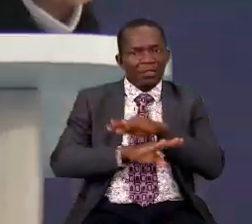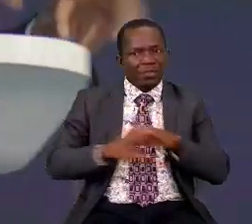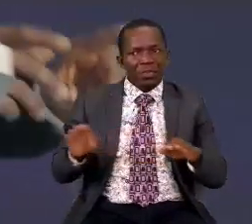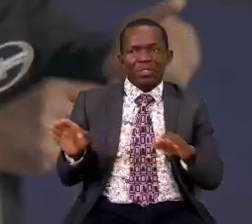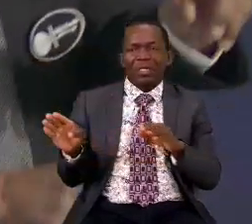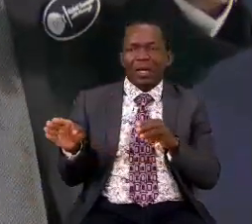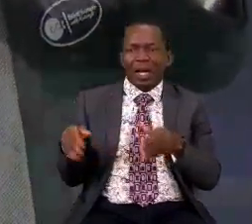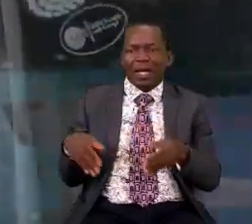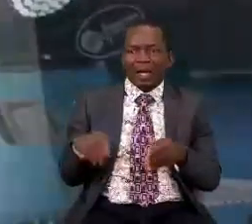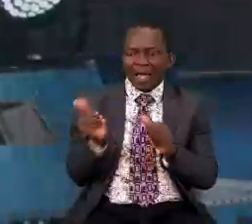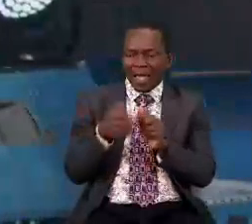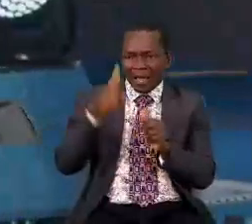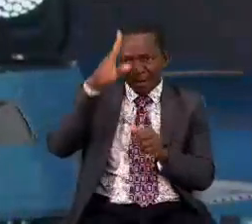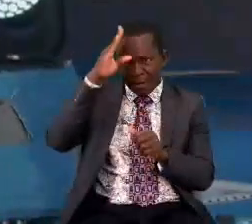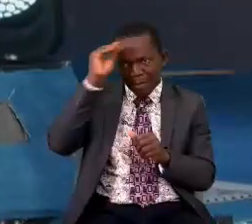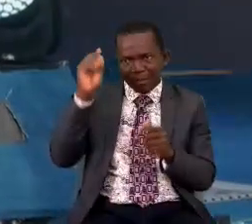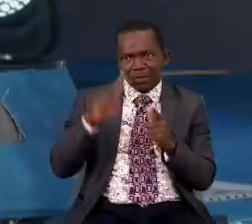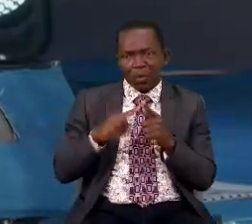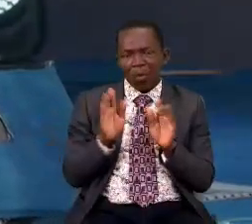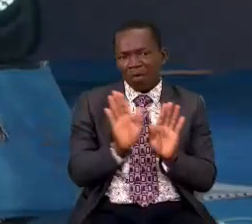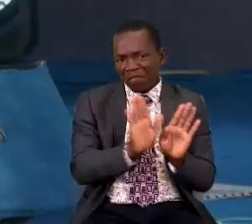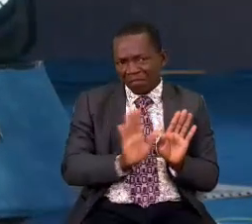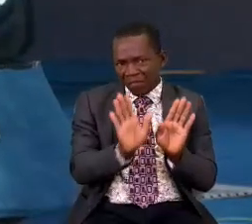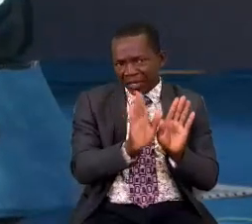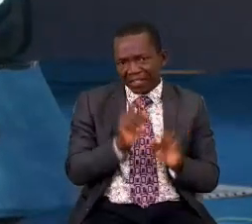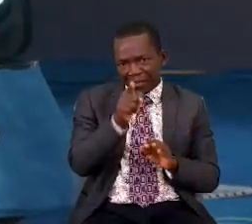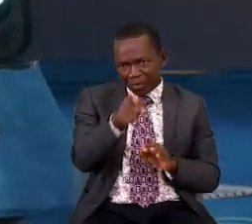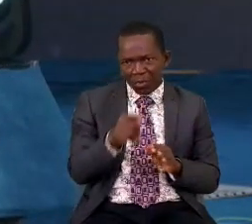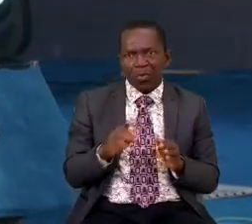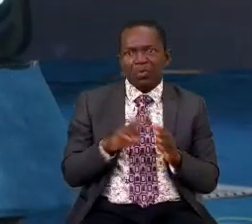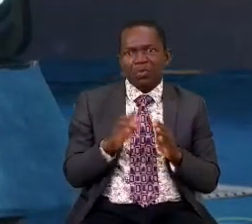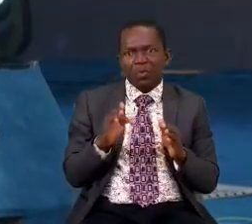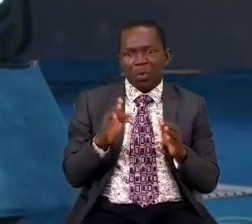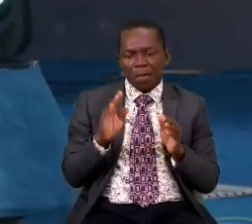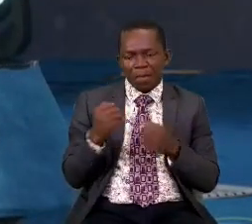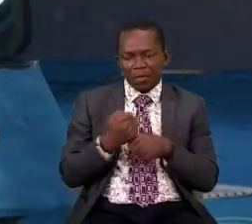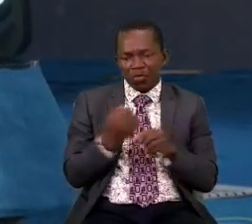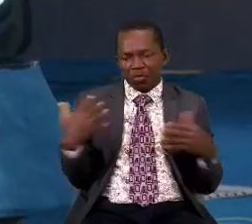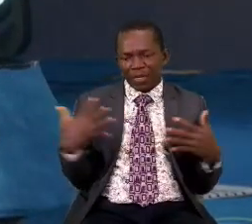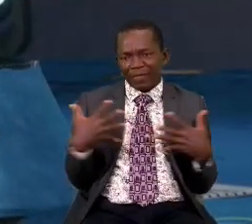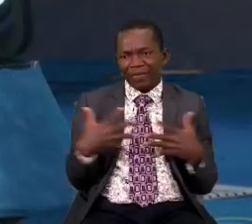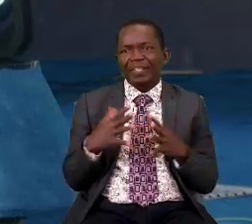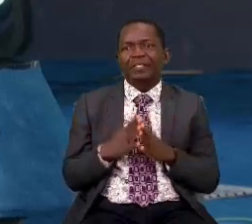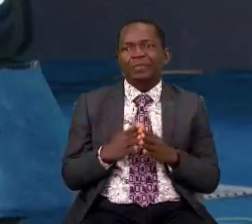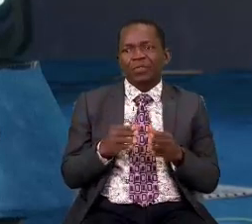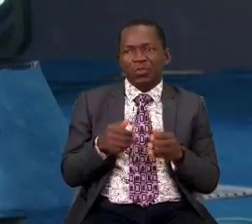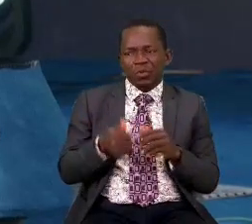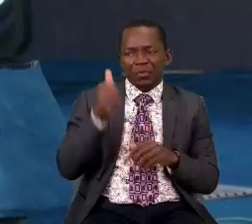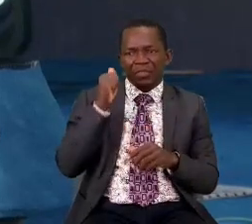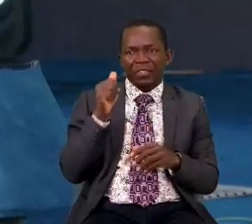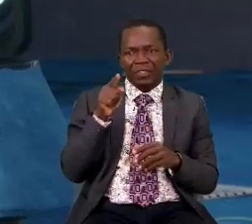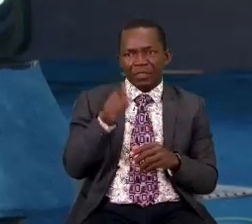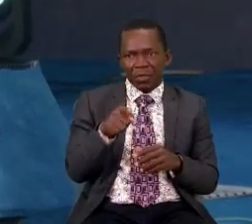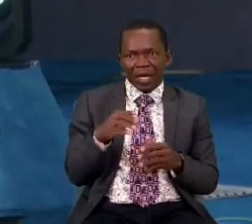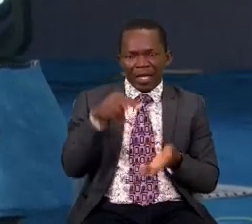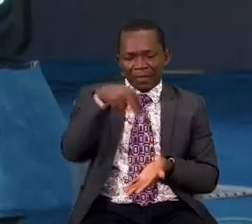resist you and you stay on the calling that the Lord has given you you'll find when